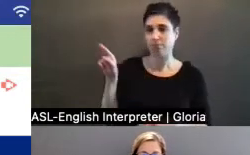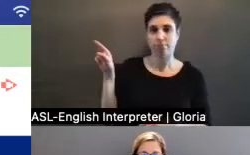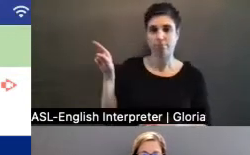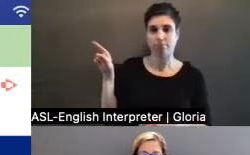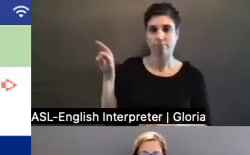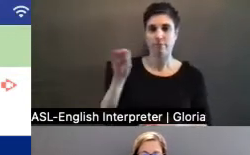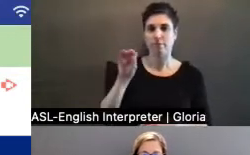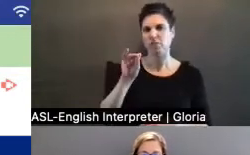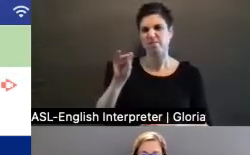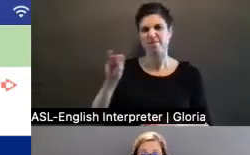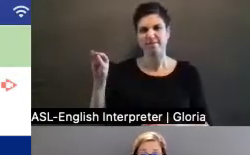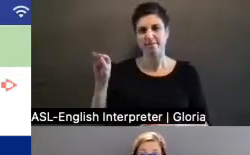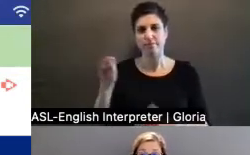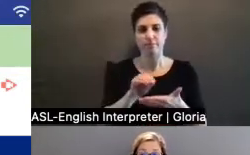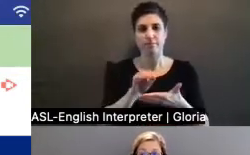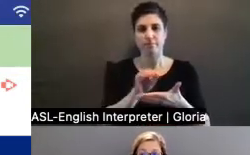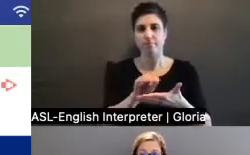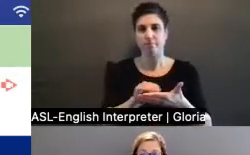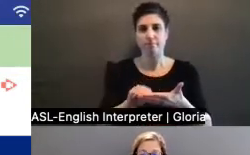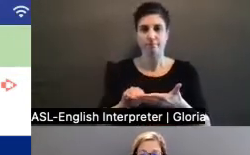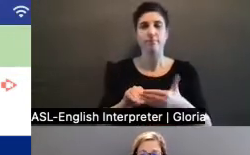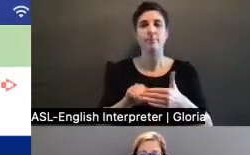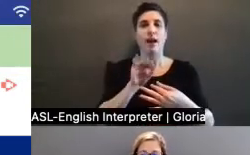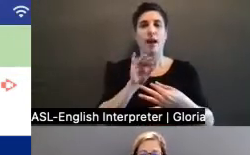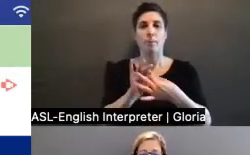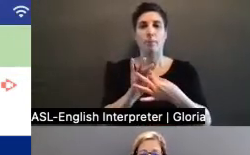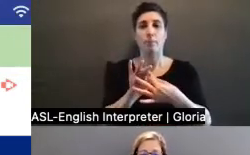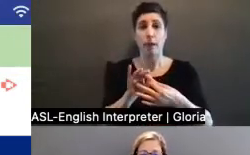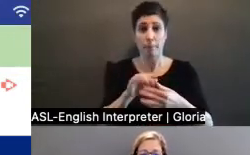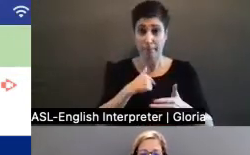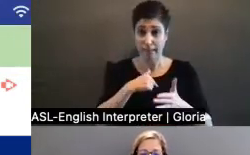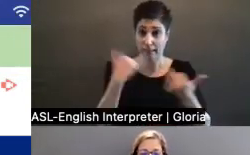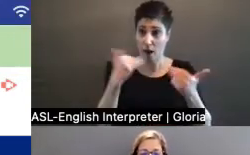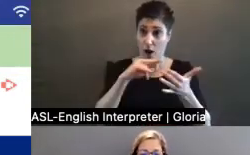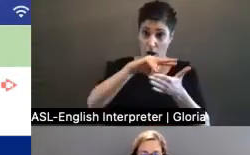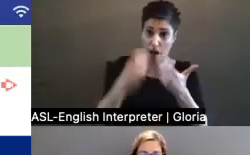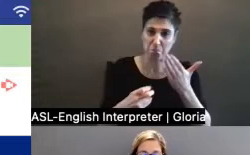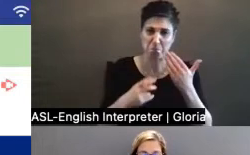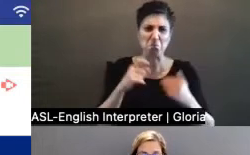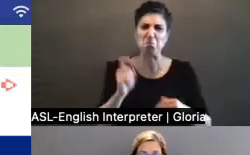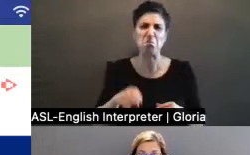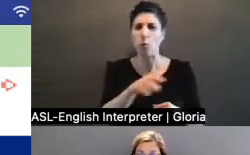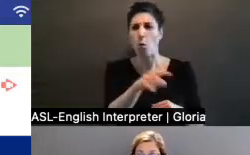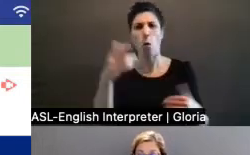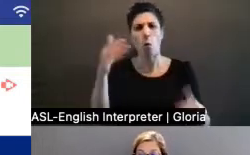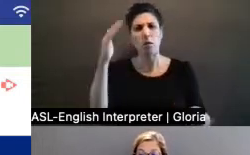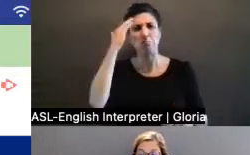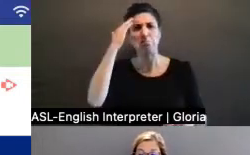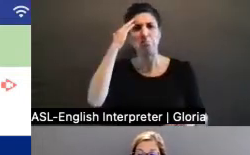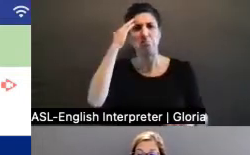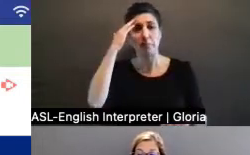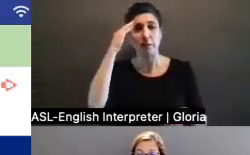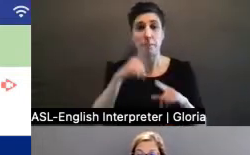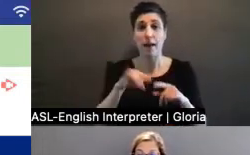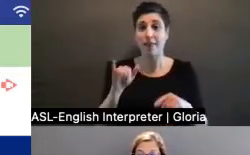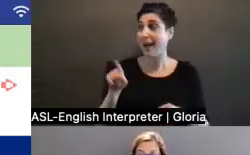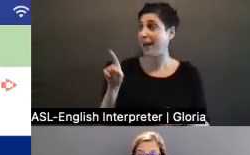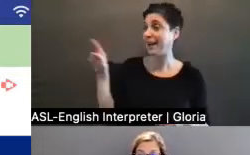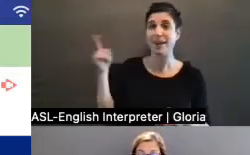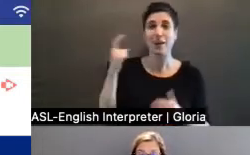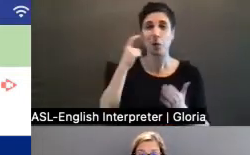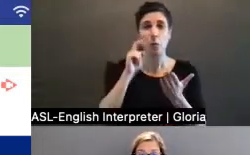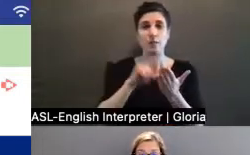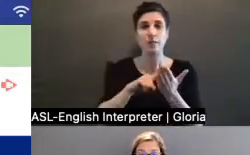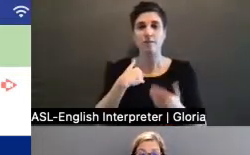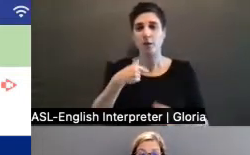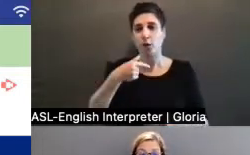just because you have seen Kahoot in action, so I don't want to spend too much time on that. But I love the idea of the QR code that Wendy shared as well,